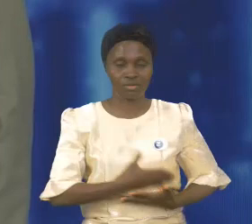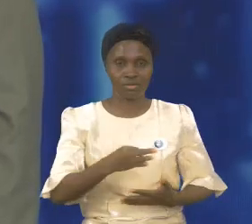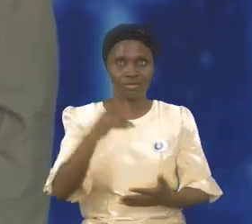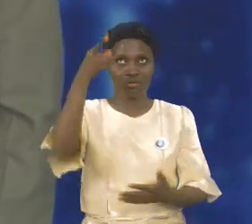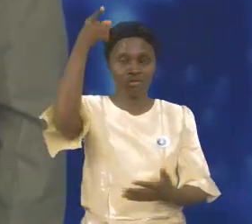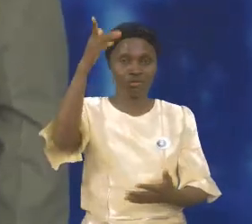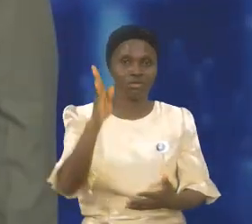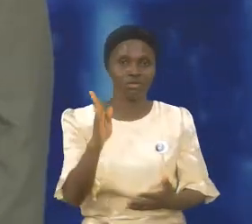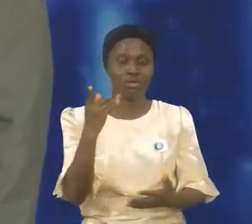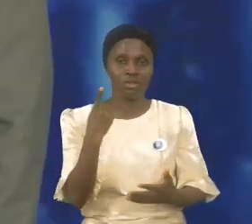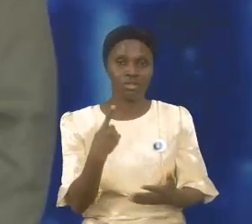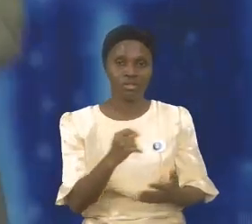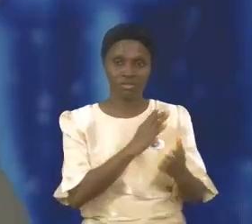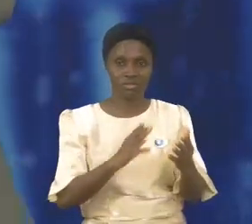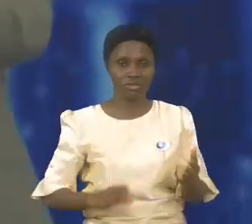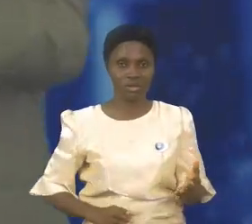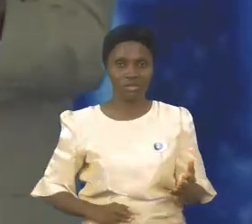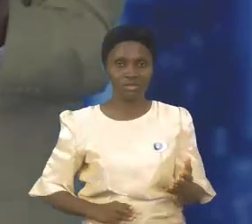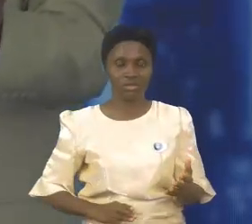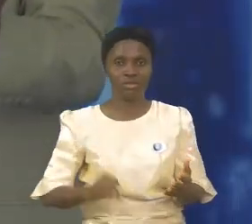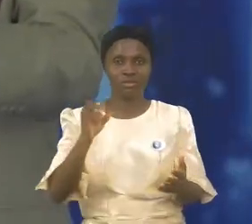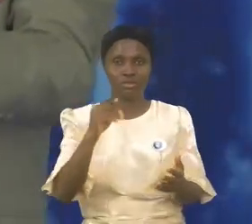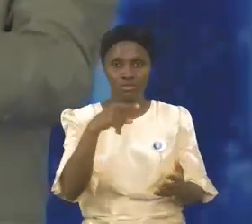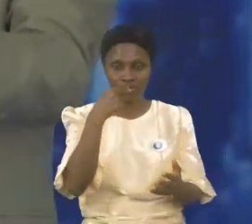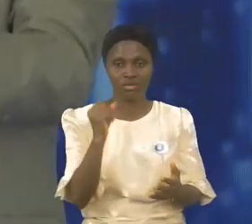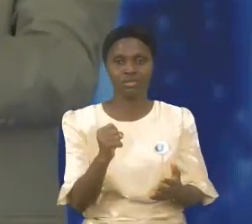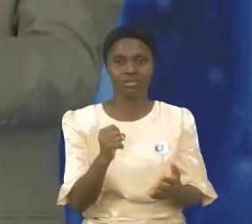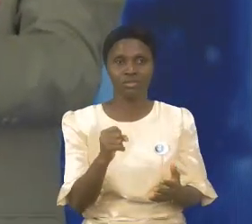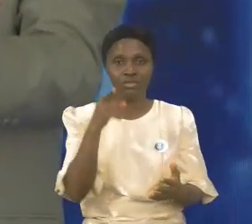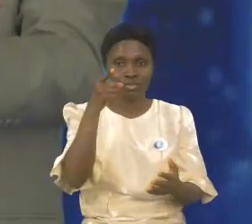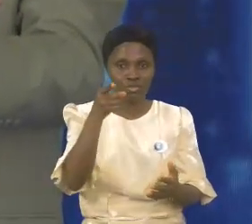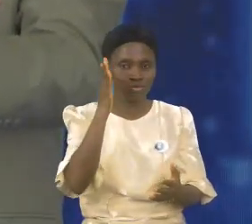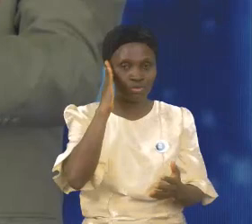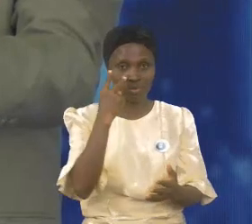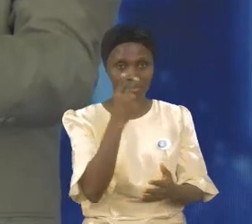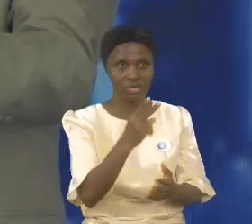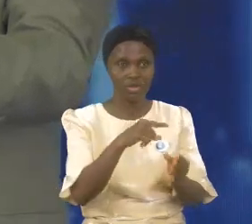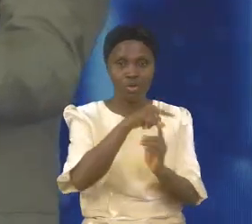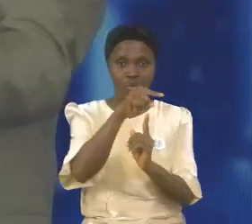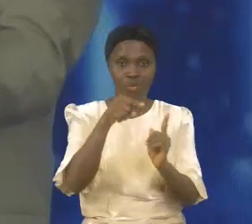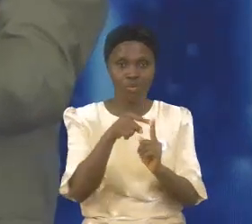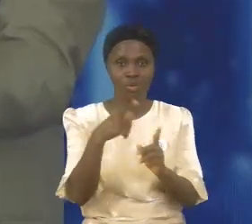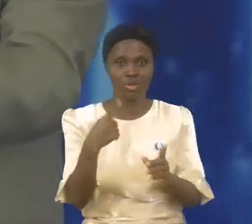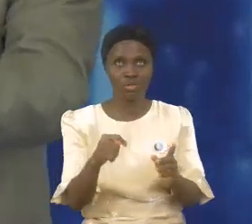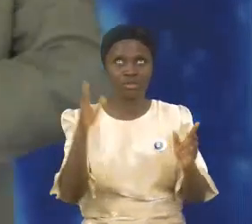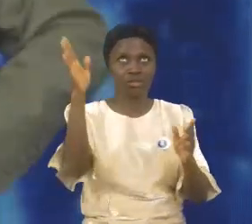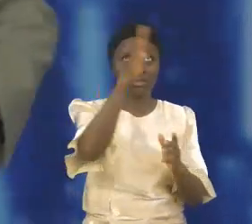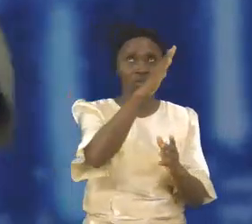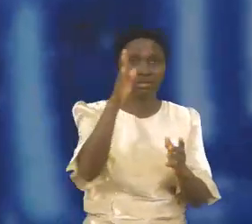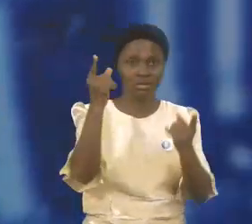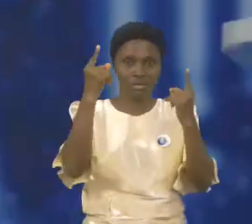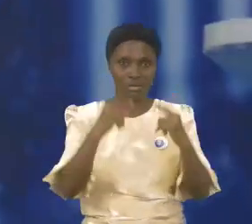Christ? Thou says, you will see when the clouds will descend, and they will ride